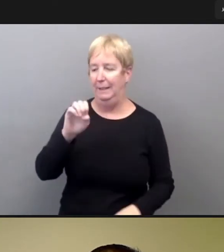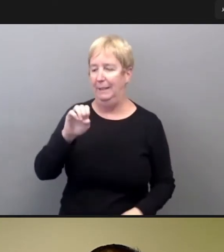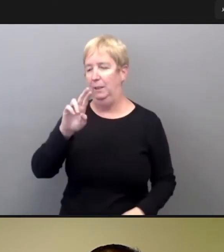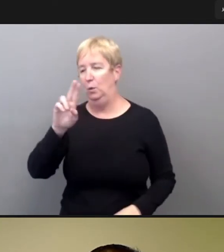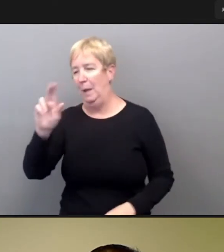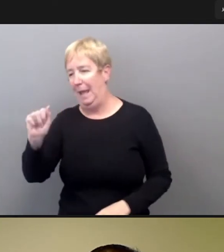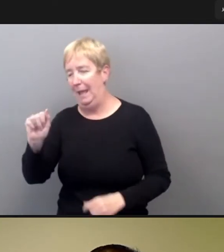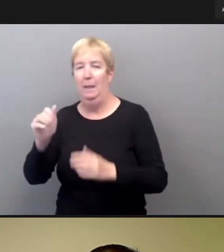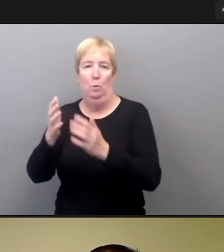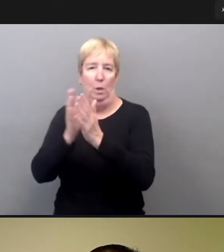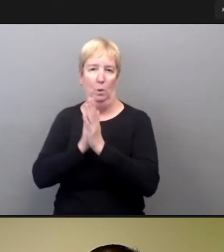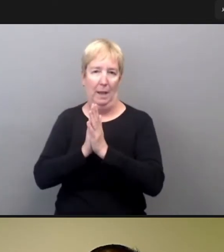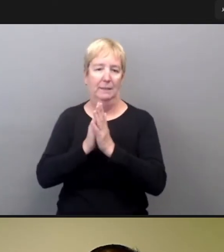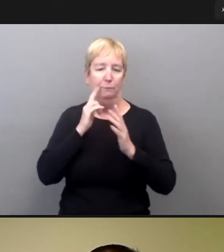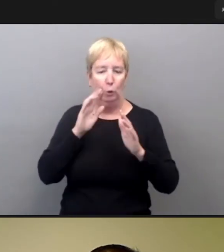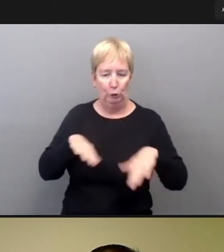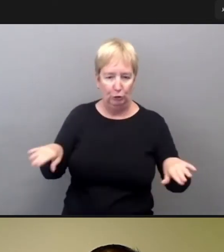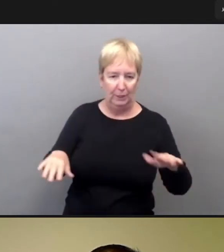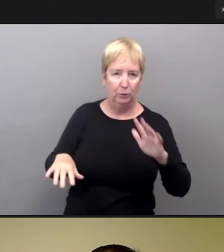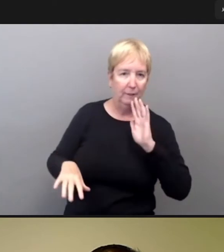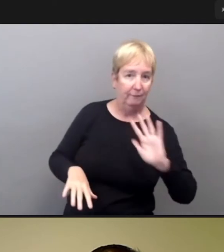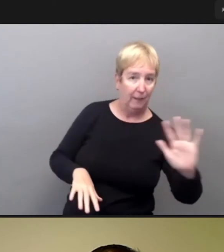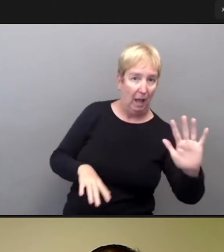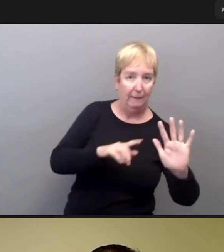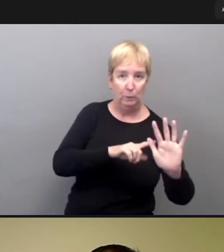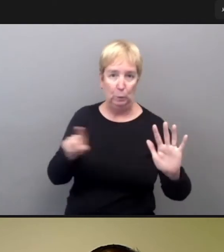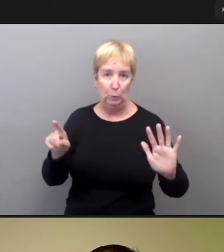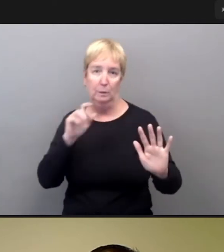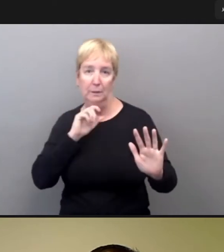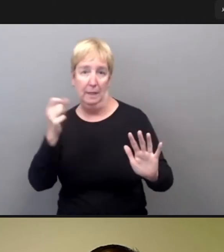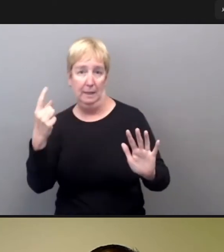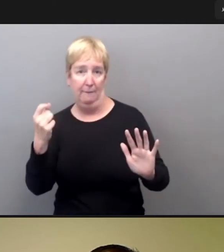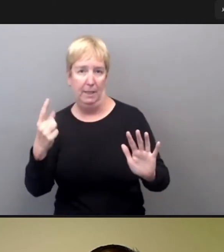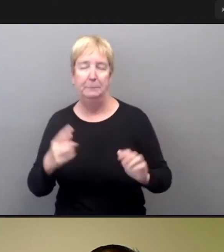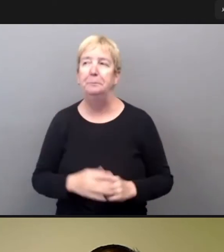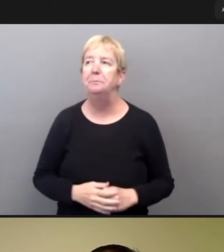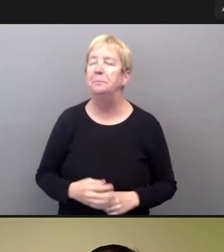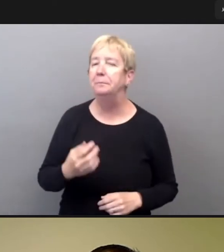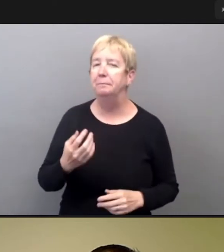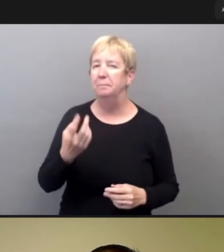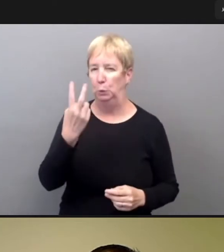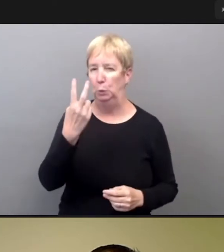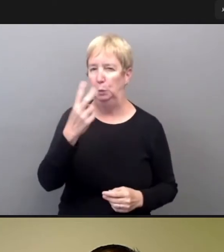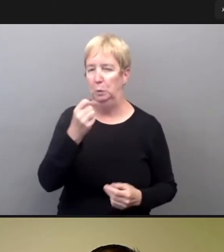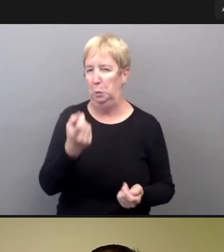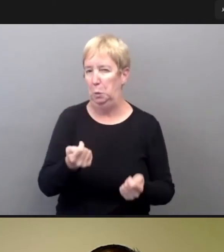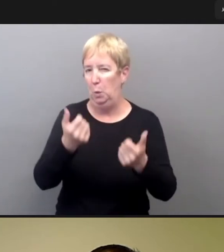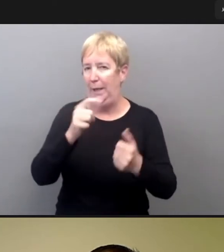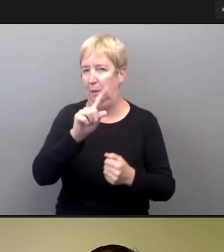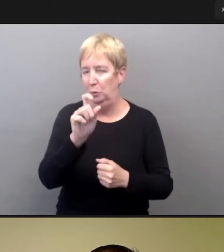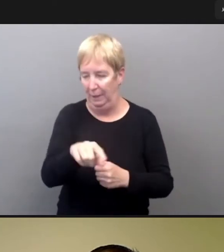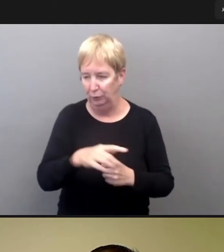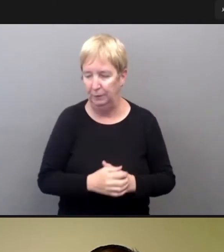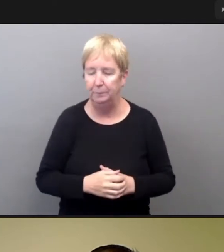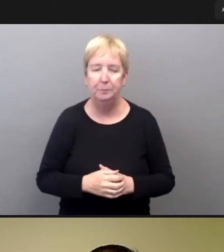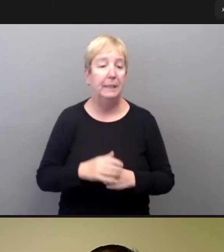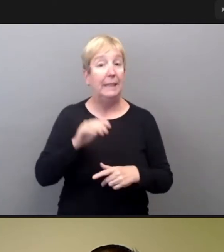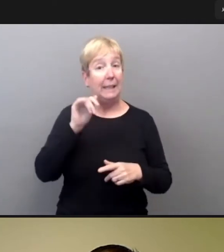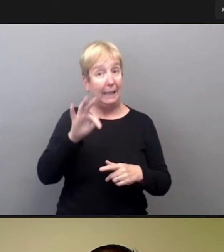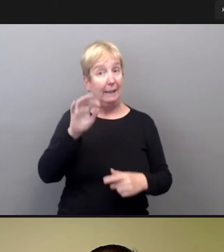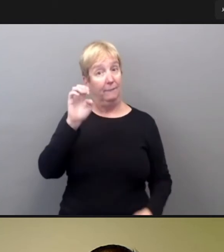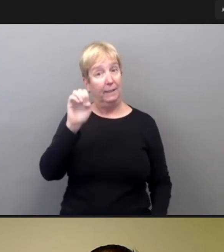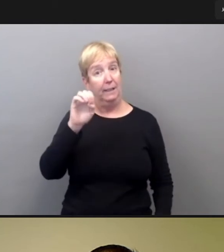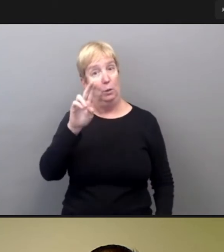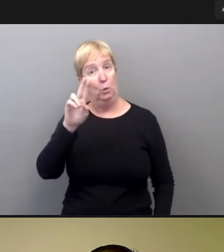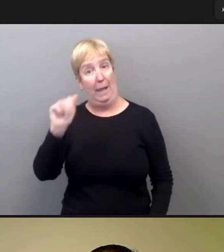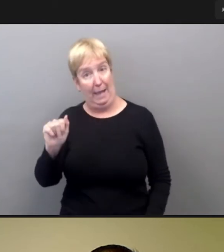children ages 5 to 11. 2 quick things. If it's being utilized under emergency use,